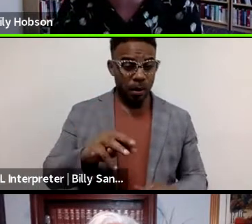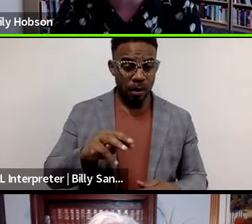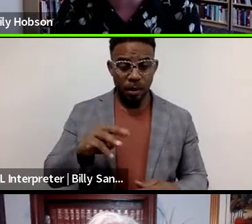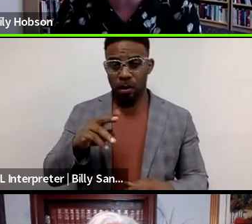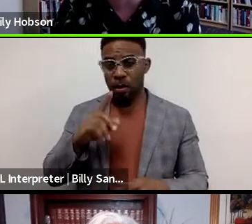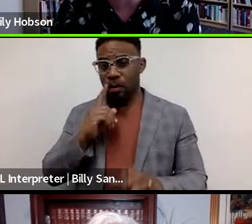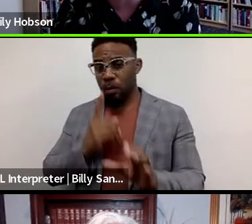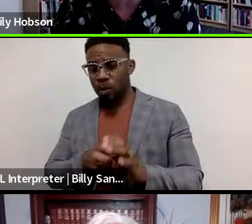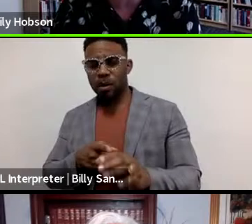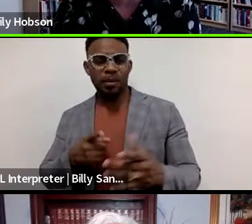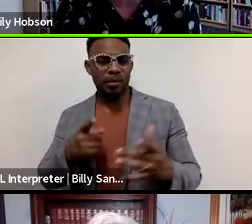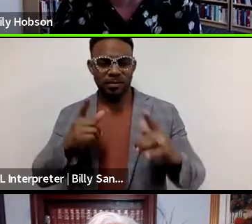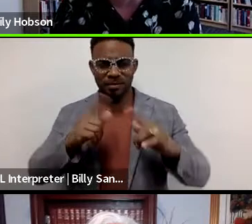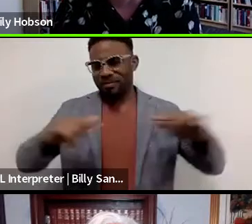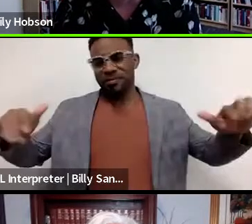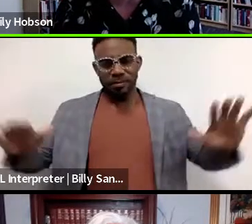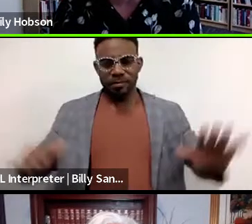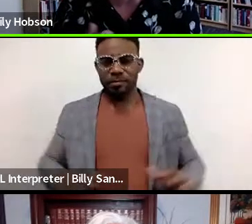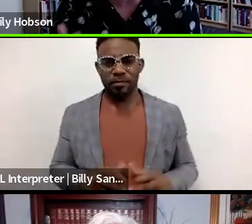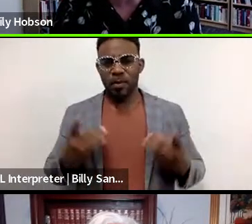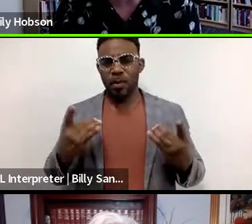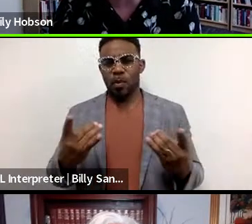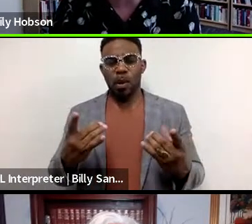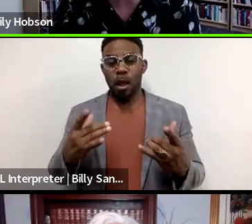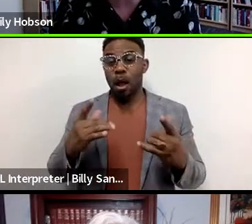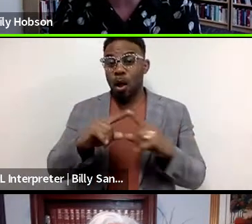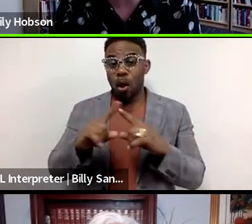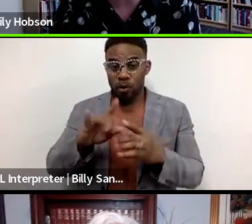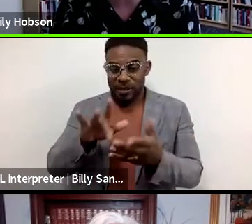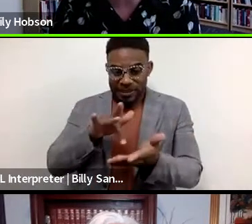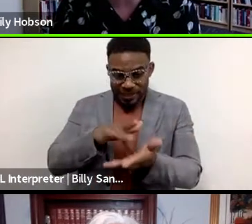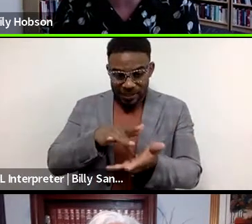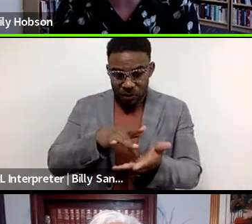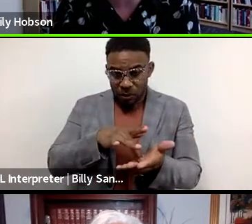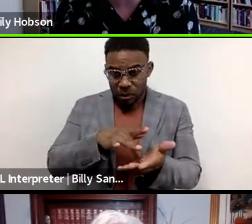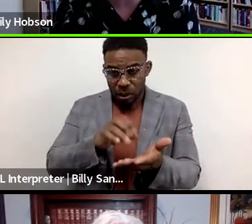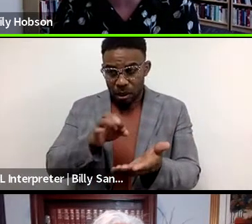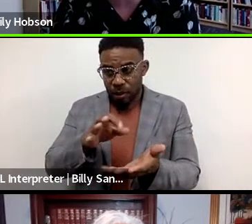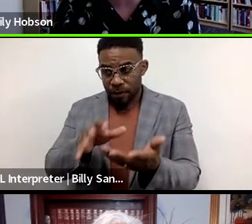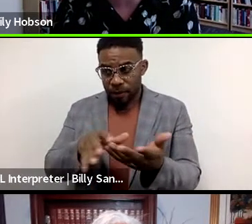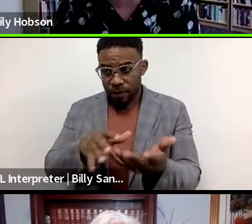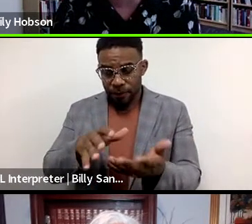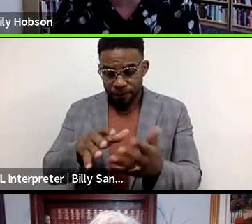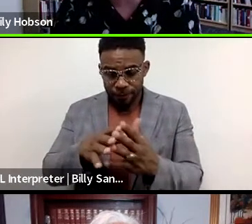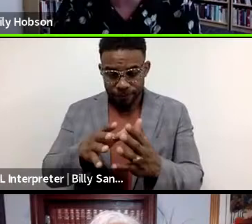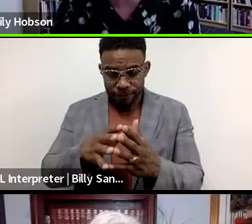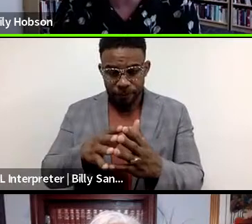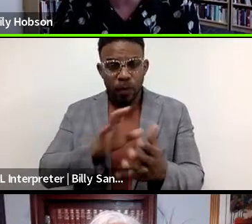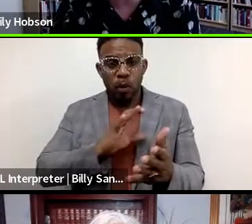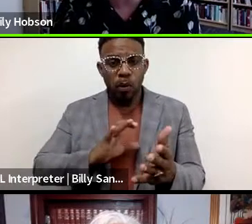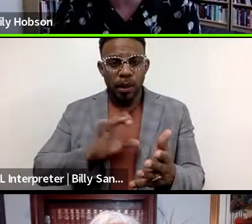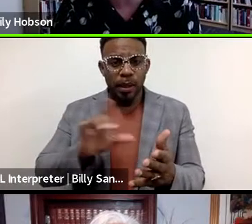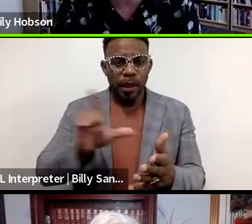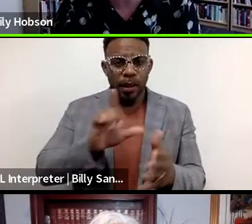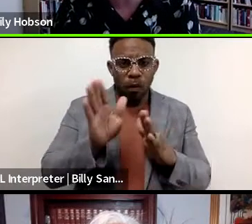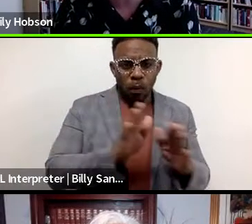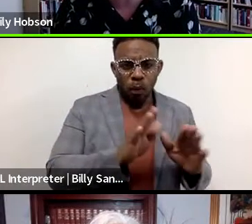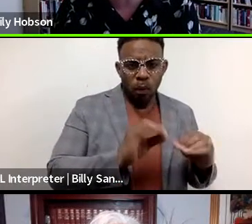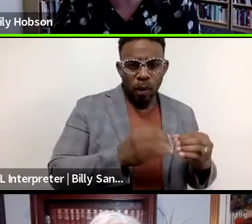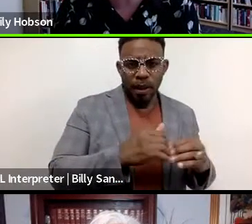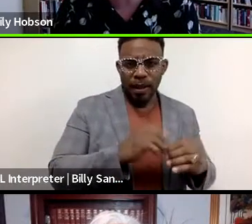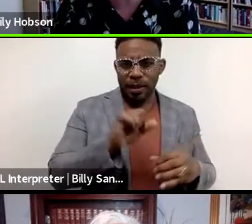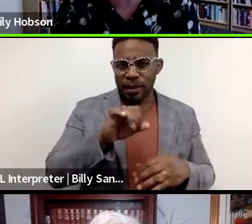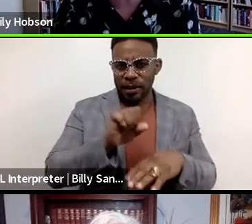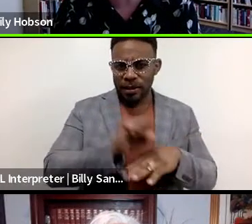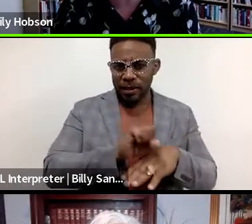communities, and so on, right? Also the centrality of Christian left organizing in the sanctuary